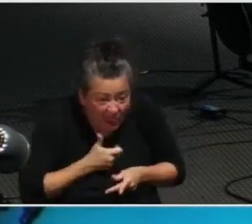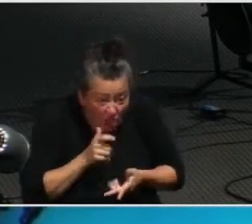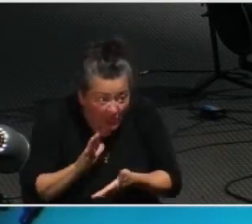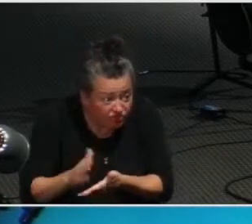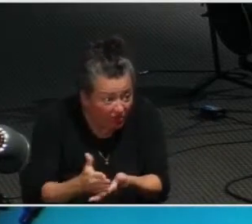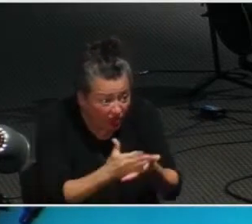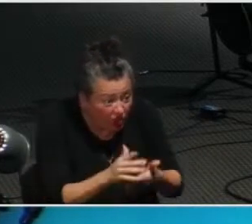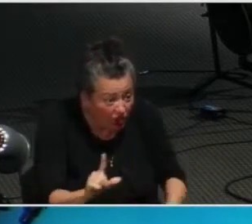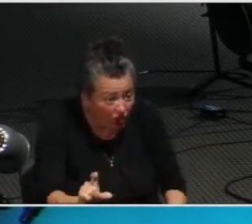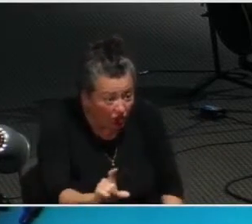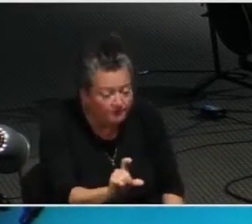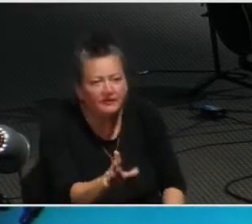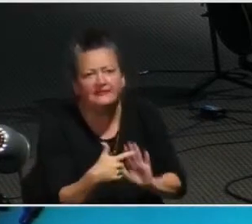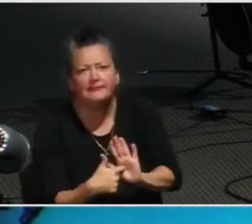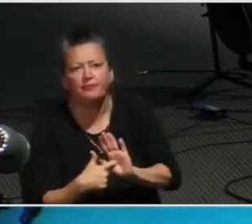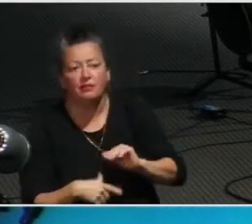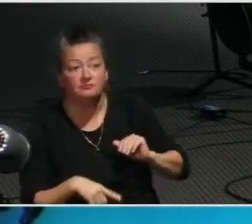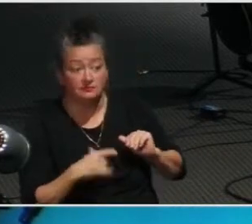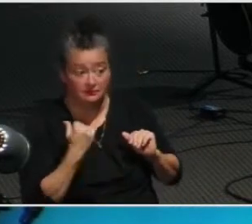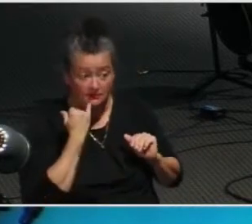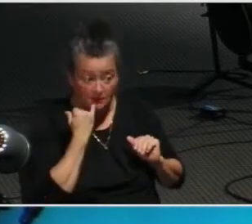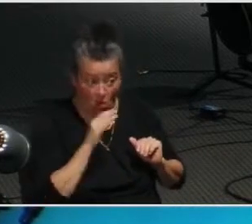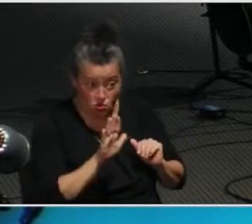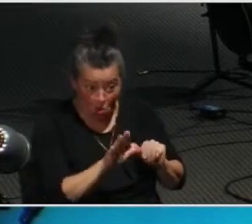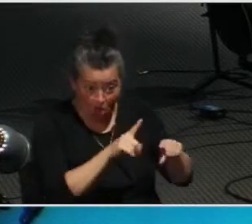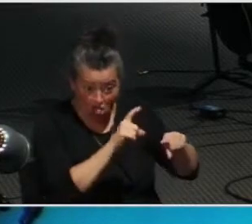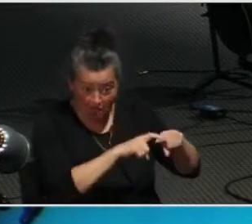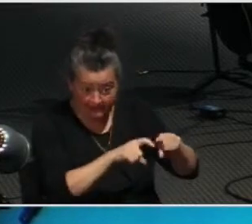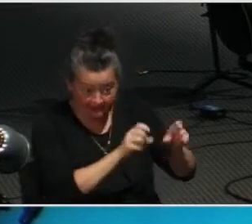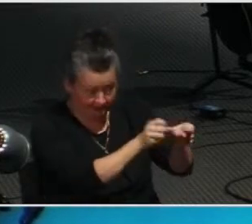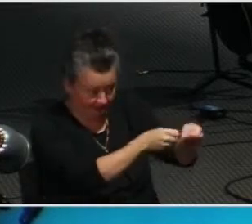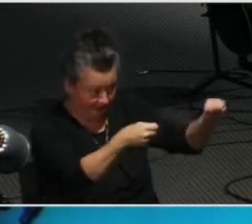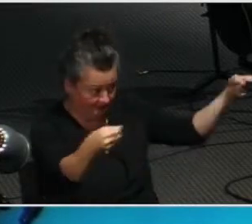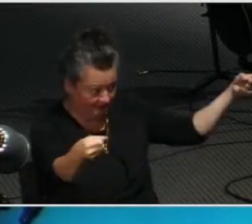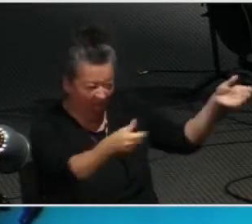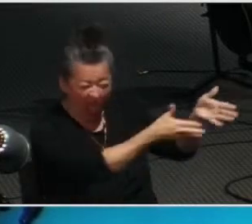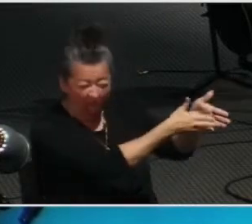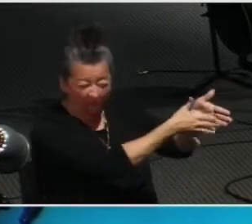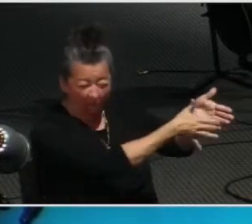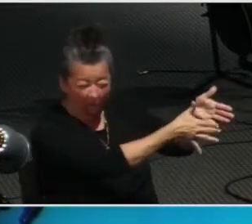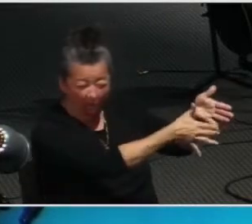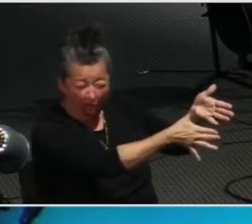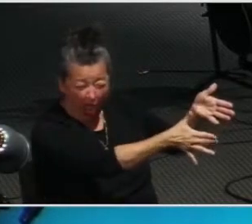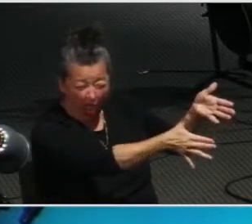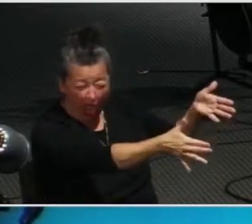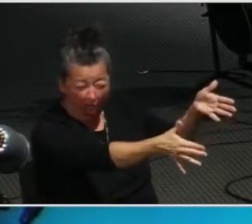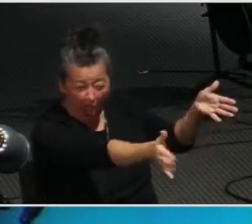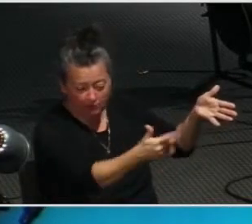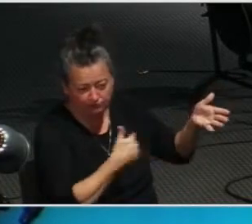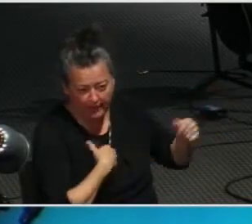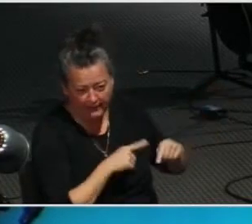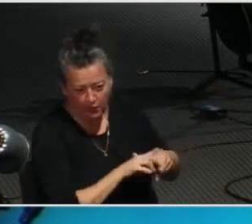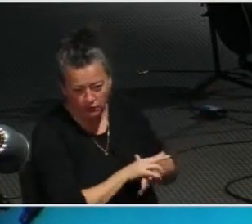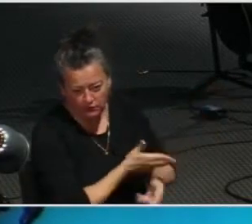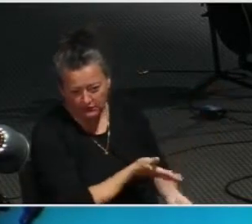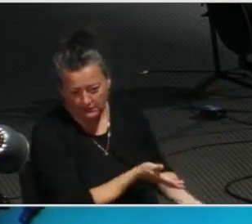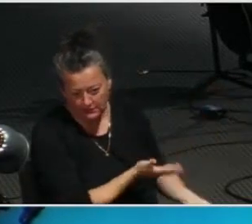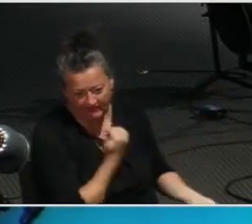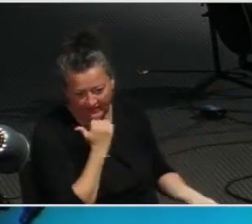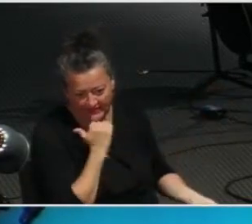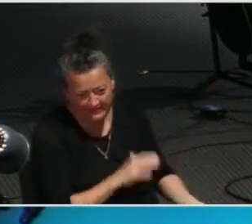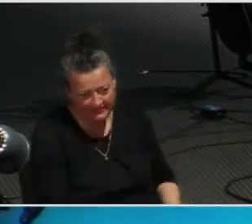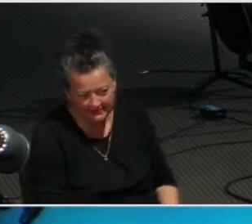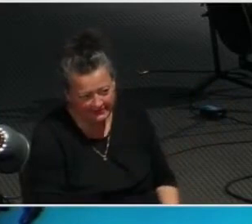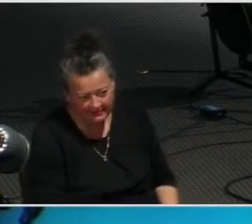Do we have unused clothes in our closets? Do we have riches stashed away with no intention to use? We just want to keep them